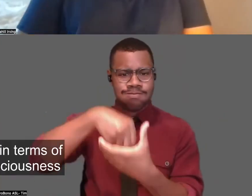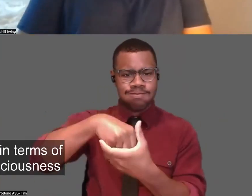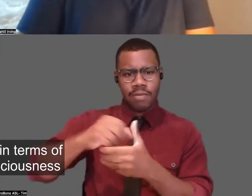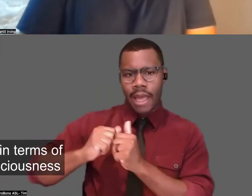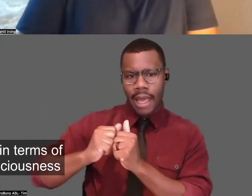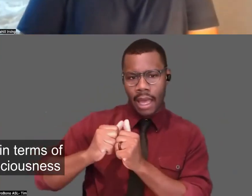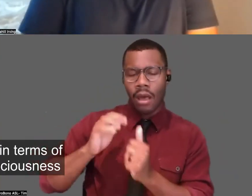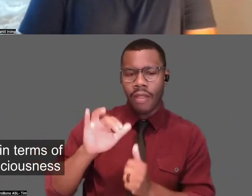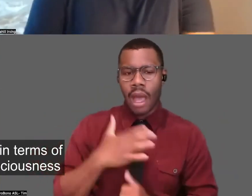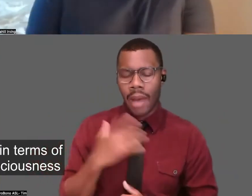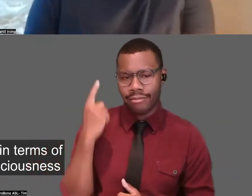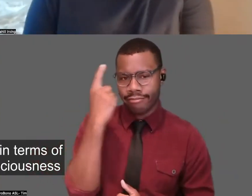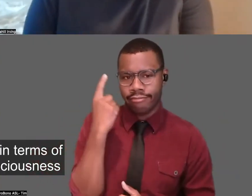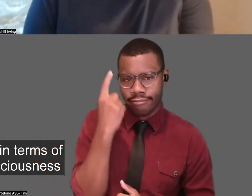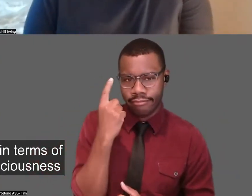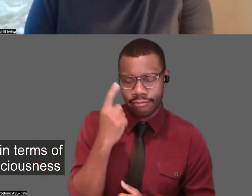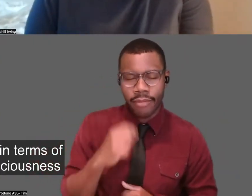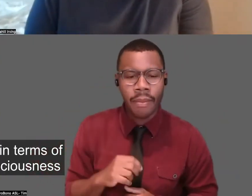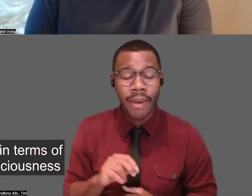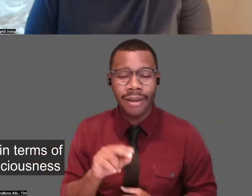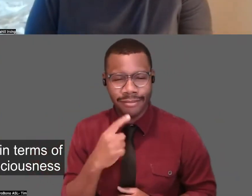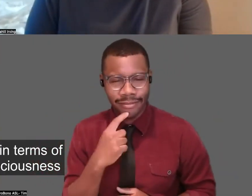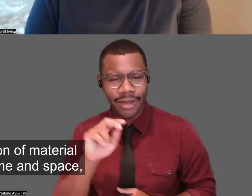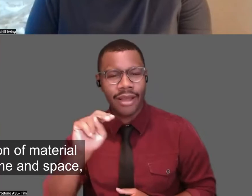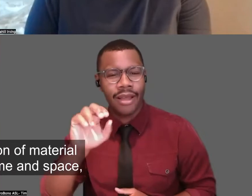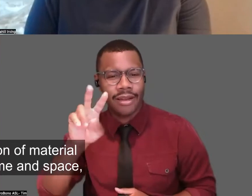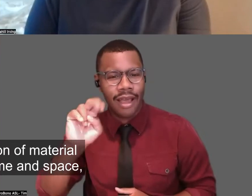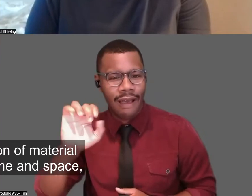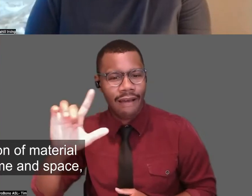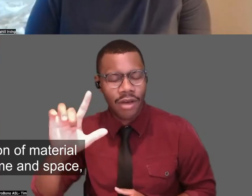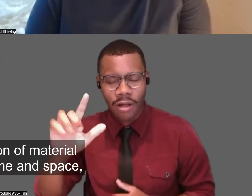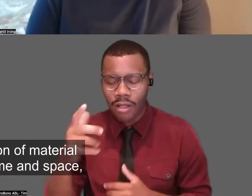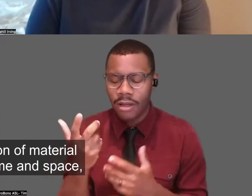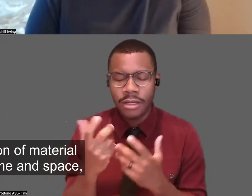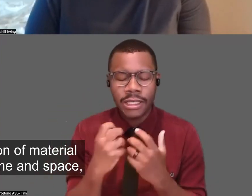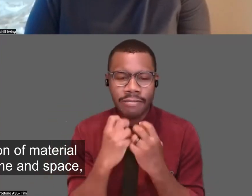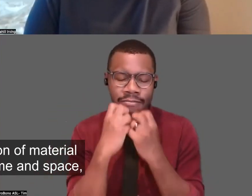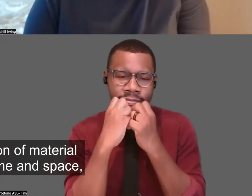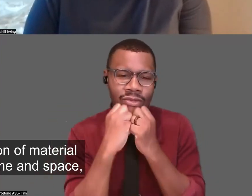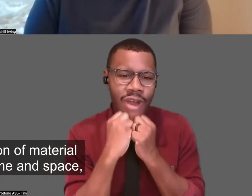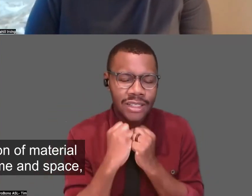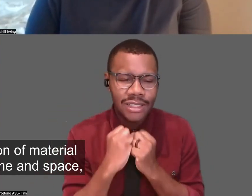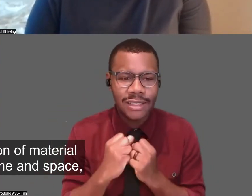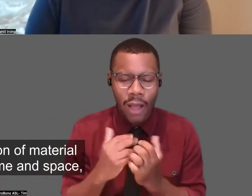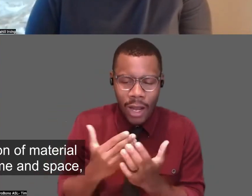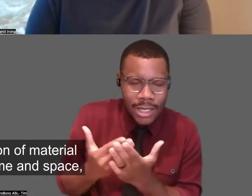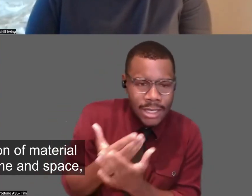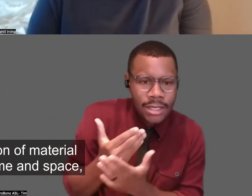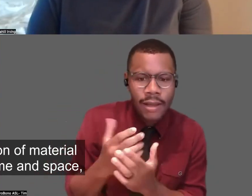The novel, in terms of like the preciousness or the evolution of